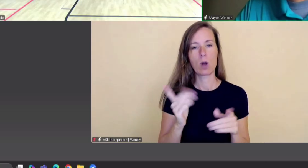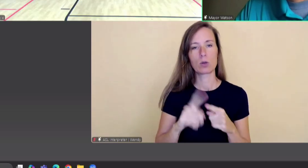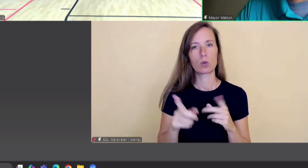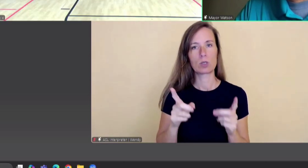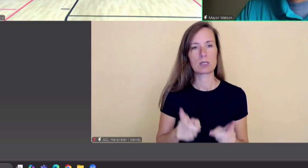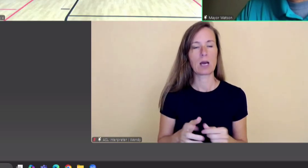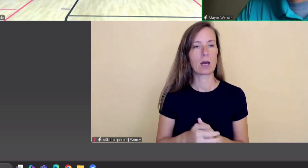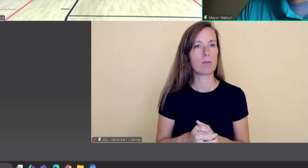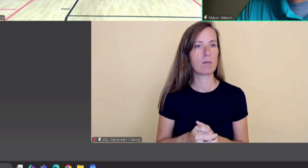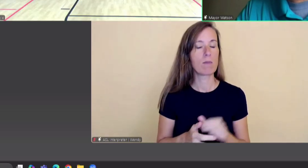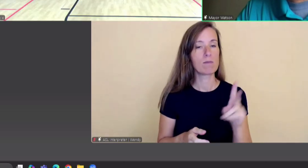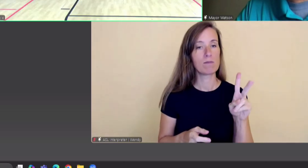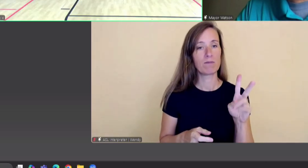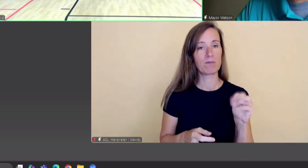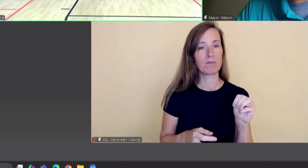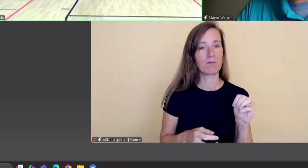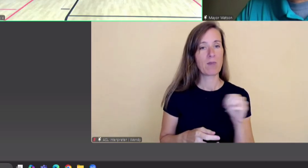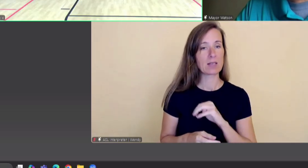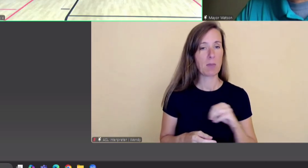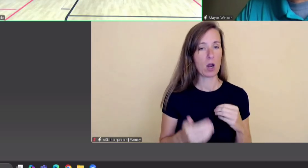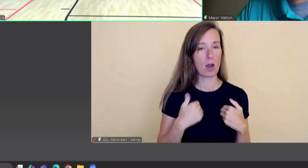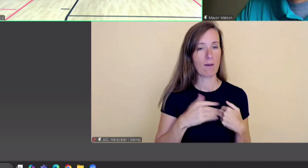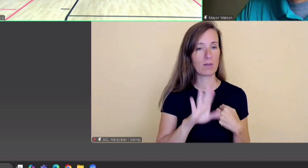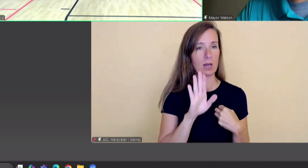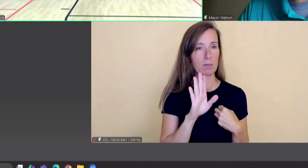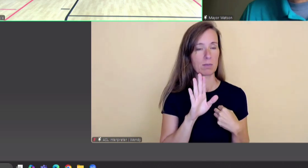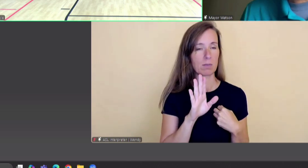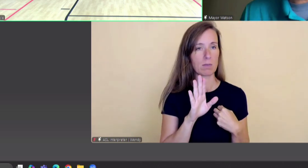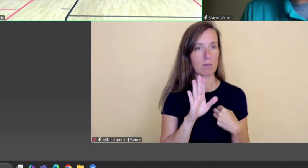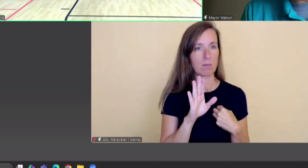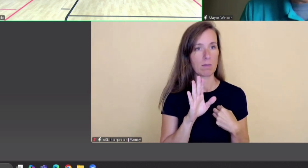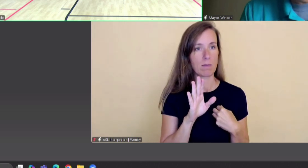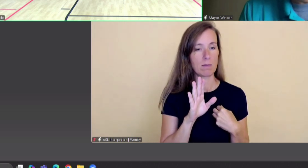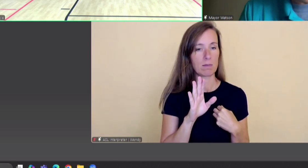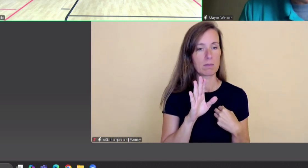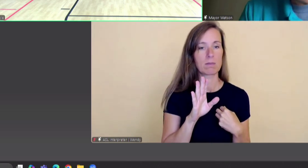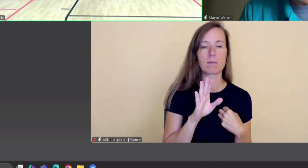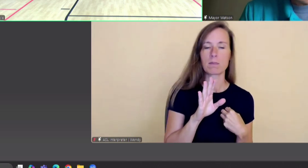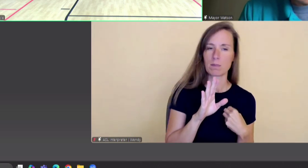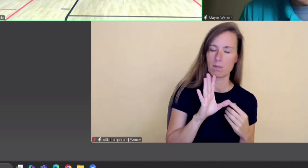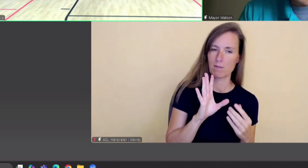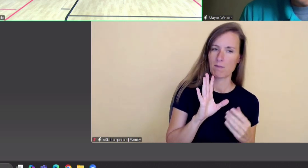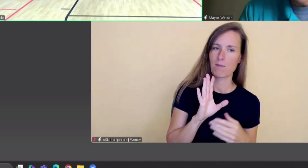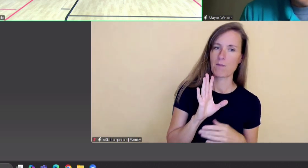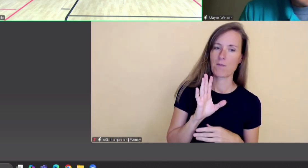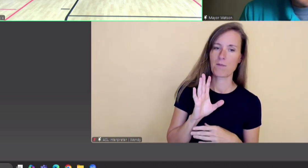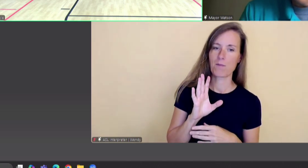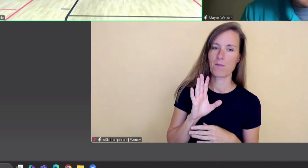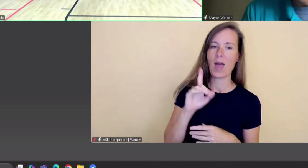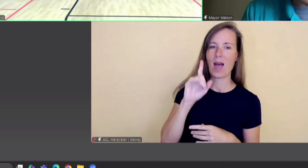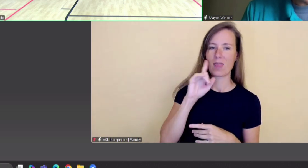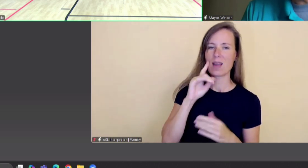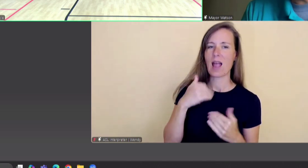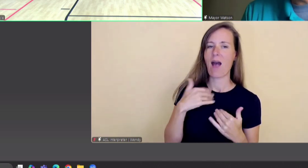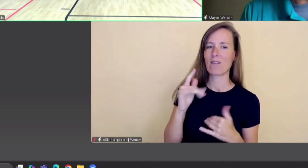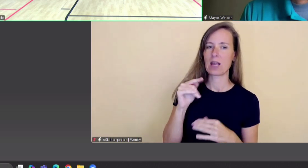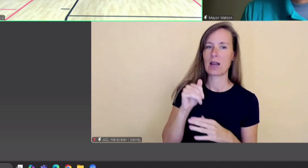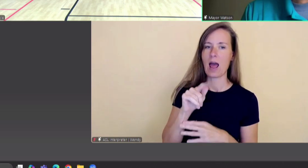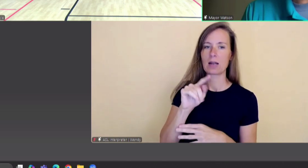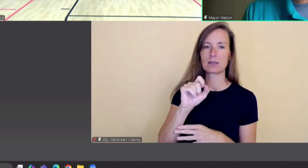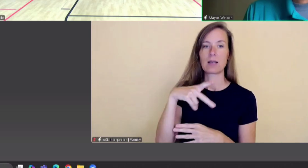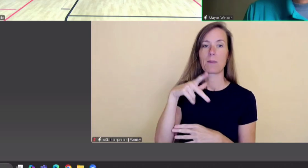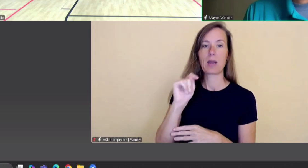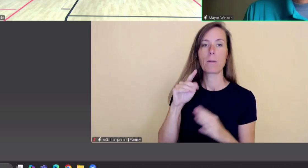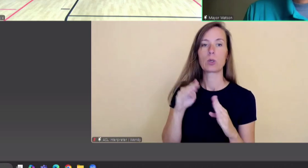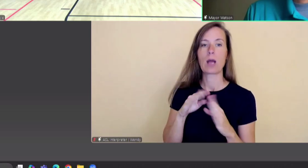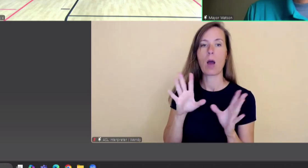hand up? I was just going to say that I think having it at the September town meeting is a good idea. Okay,